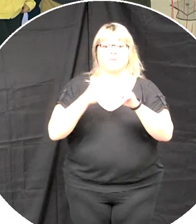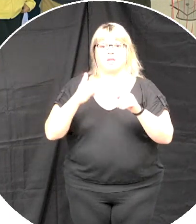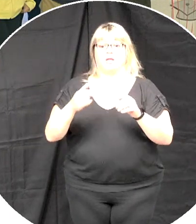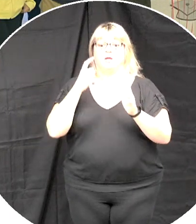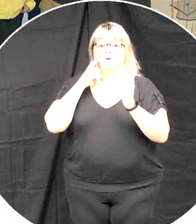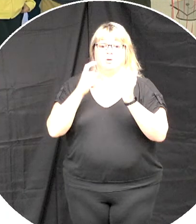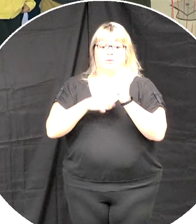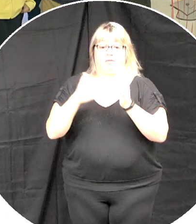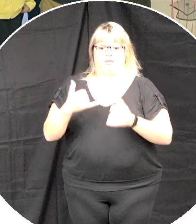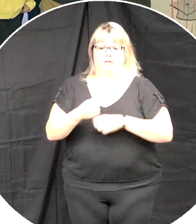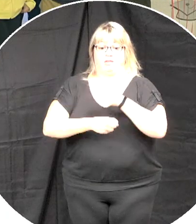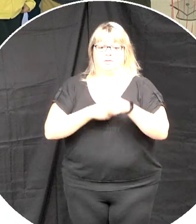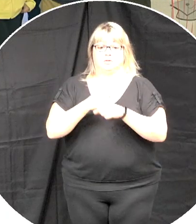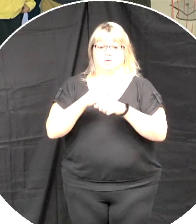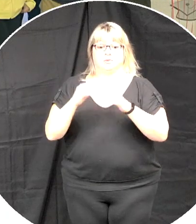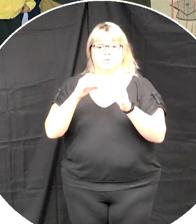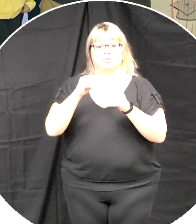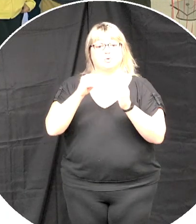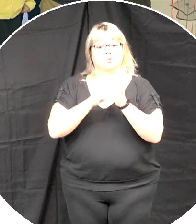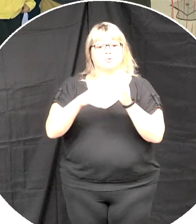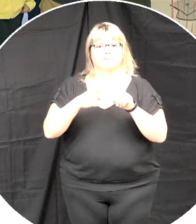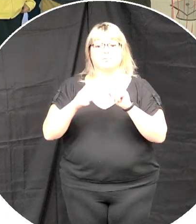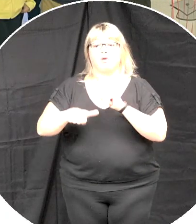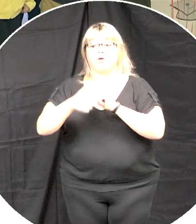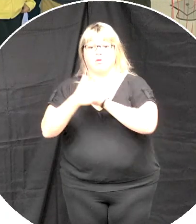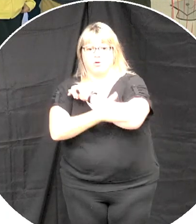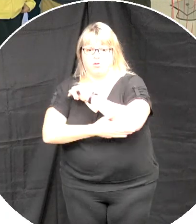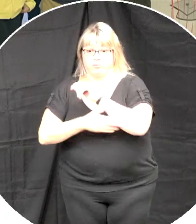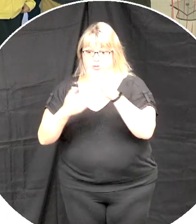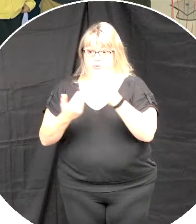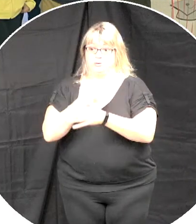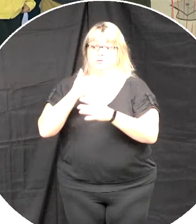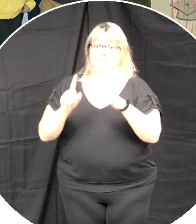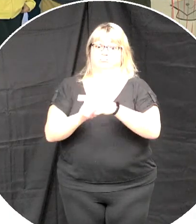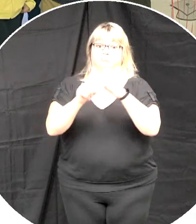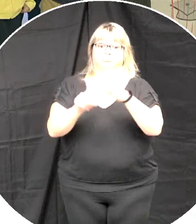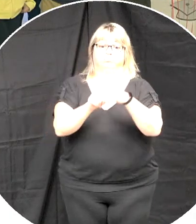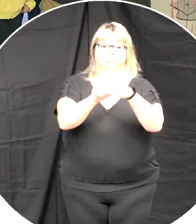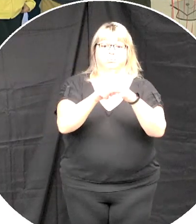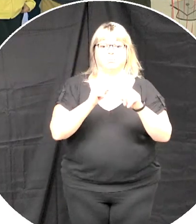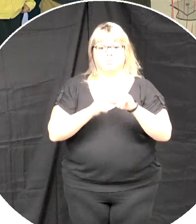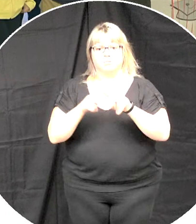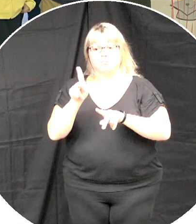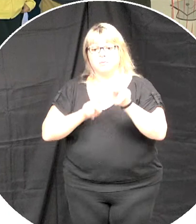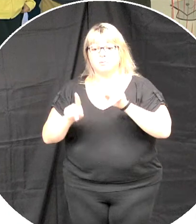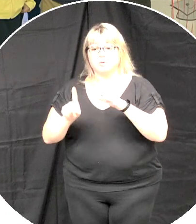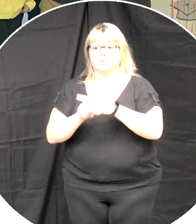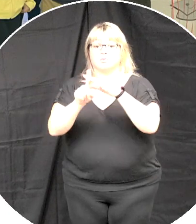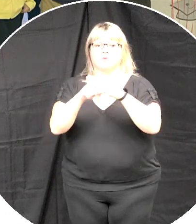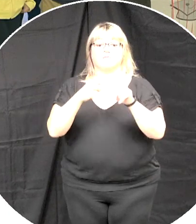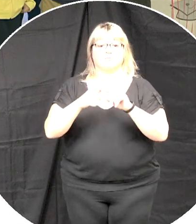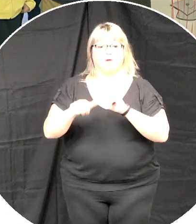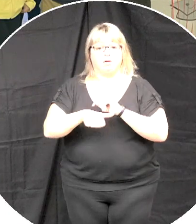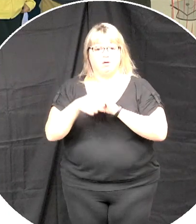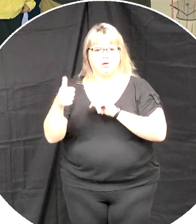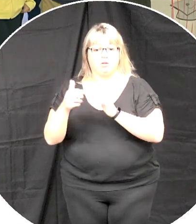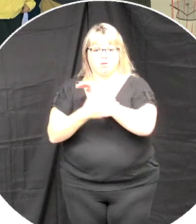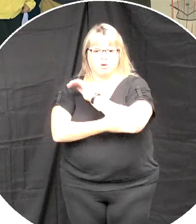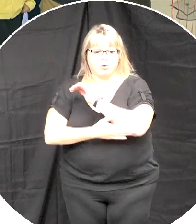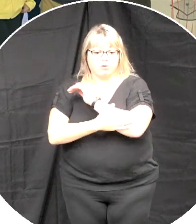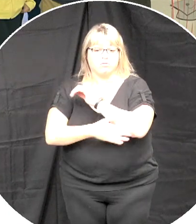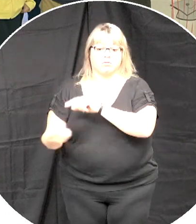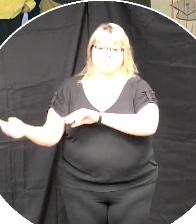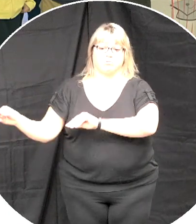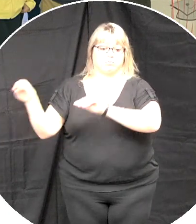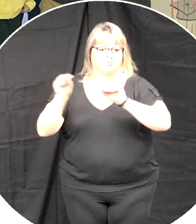international students this year compared to other years, as well as those arriving under work permits and study permits. So we